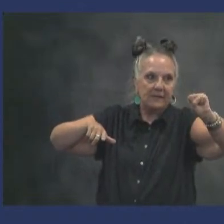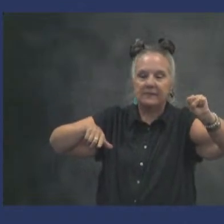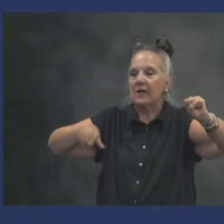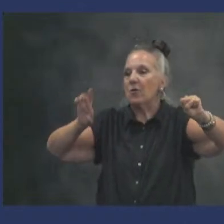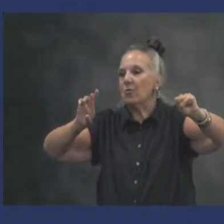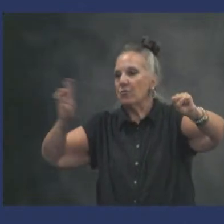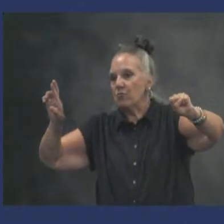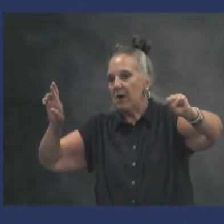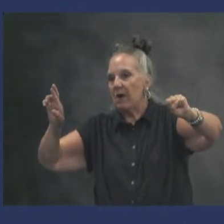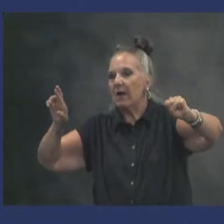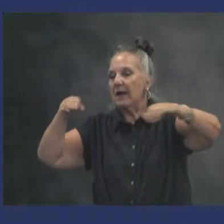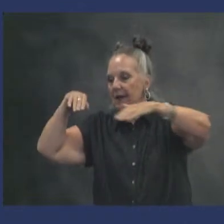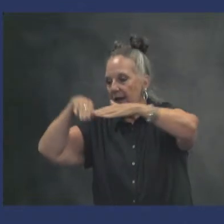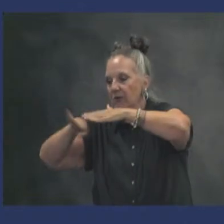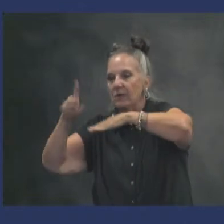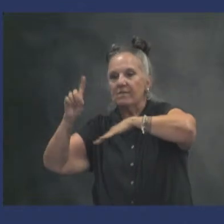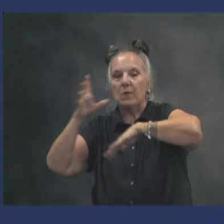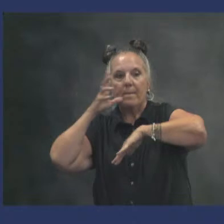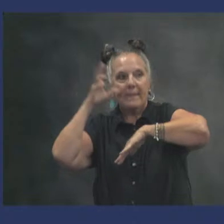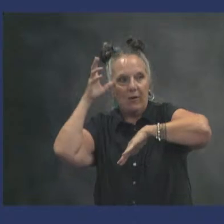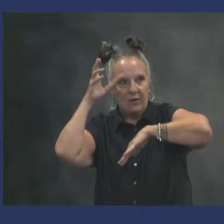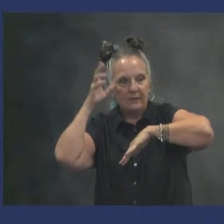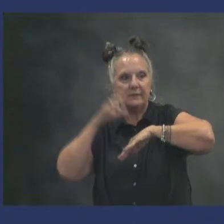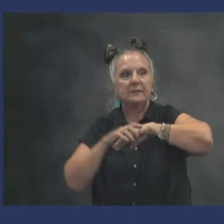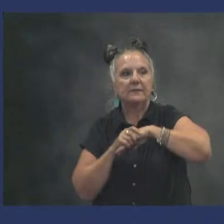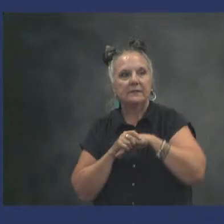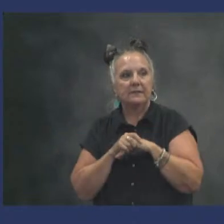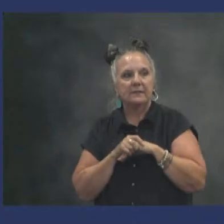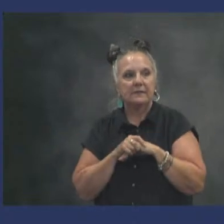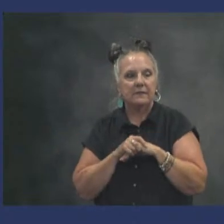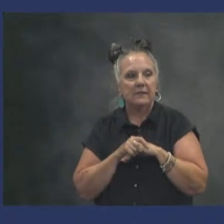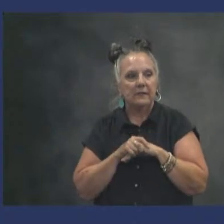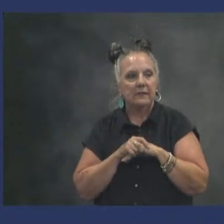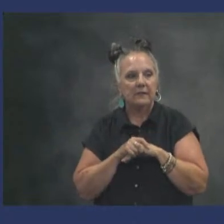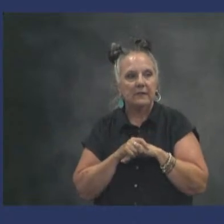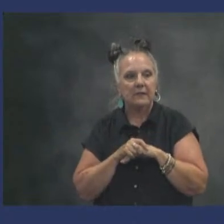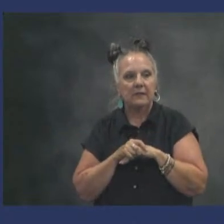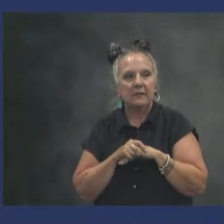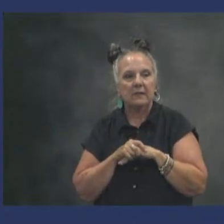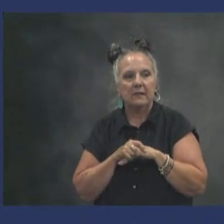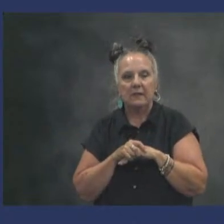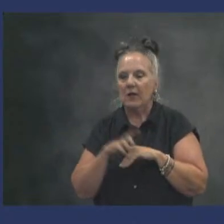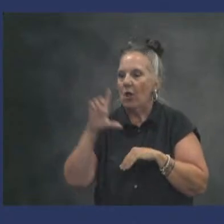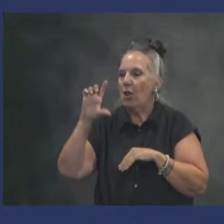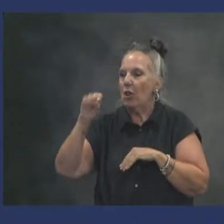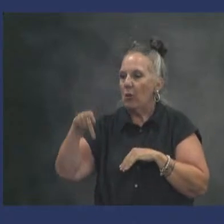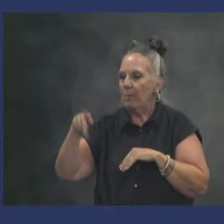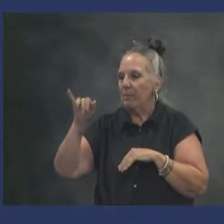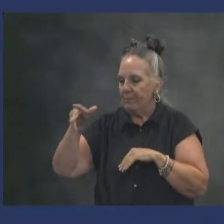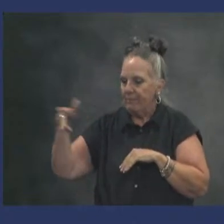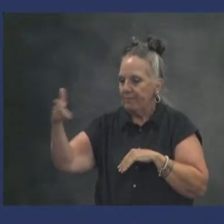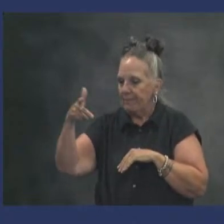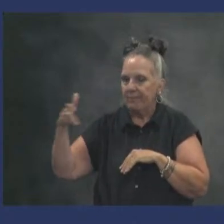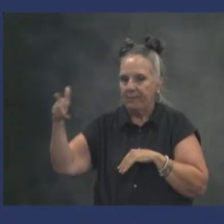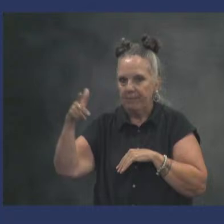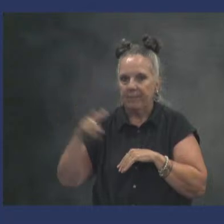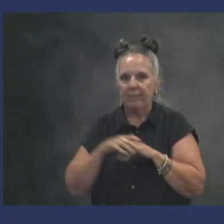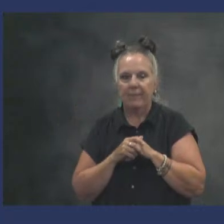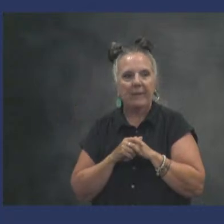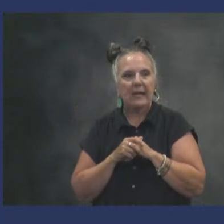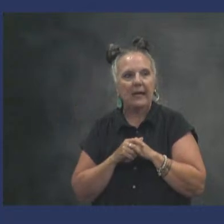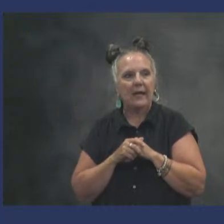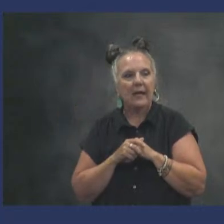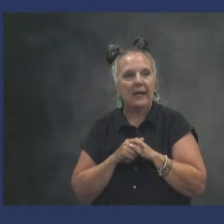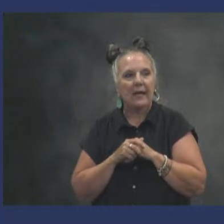its dedicated entrance. Upper right is the parent drop-off loop. It's that longer drive that was on the site